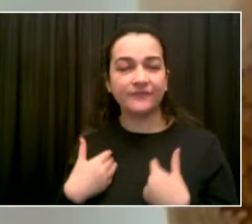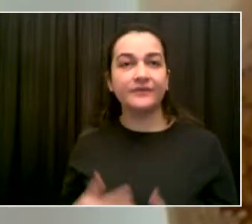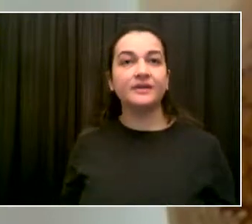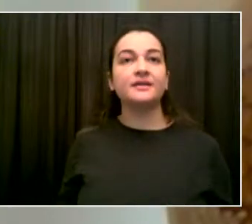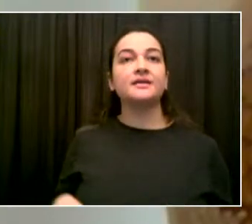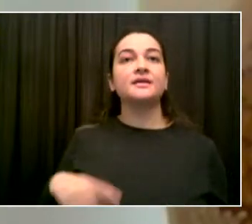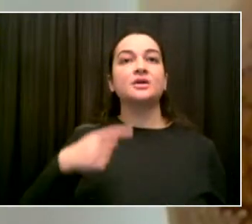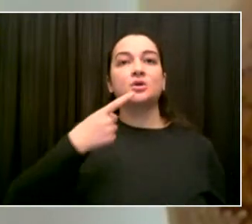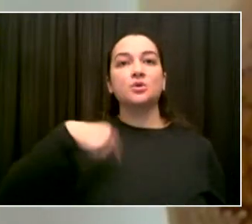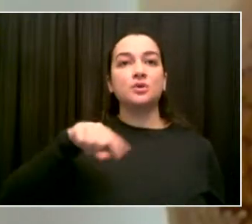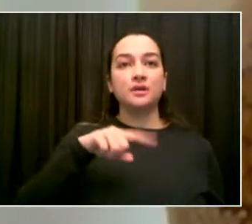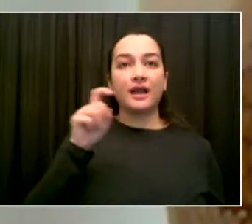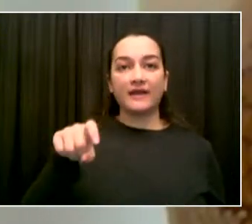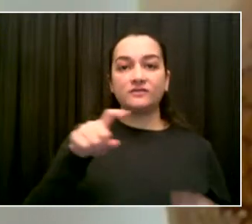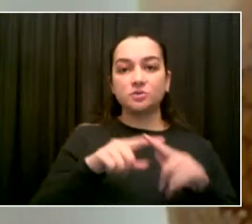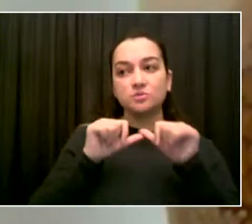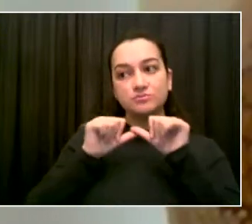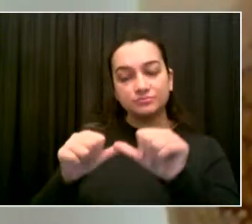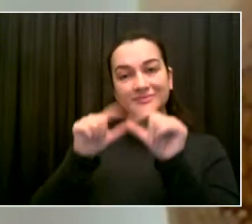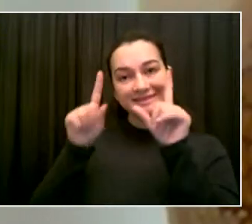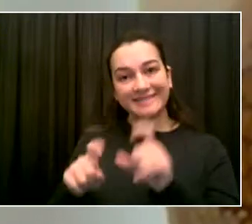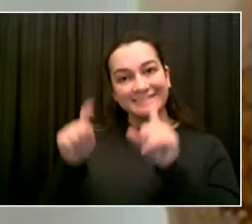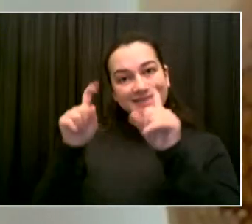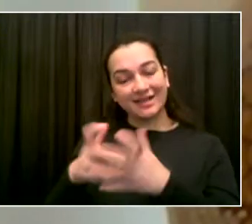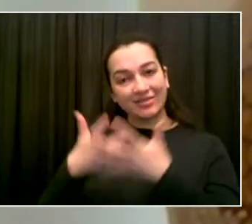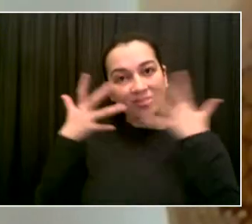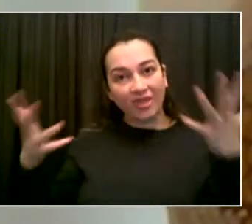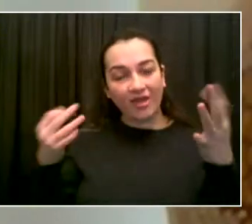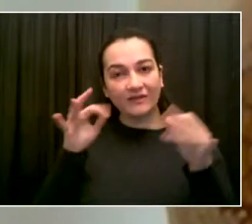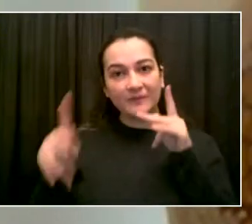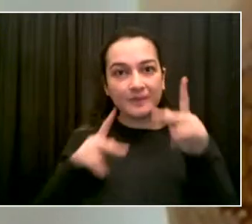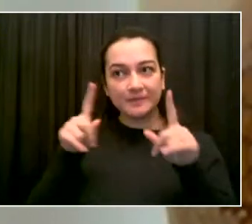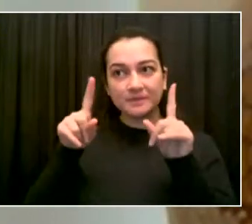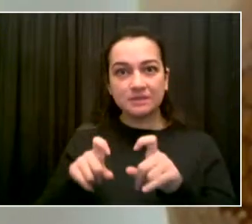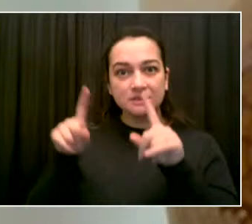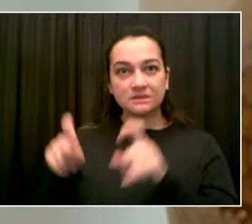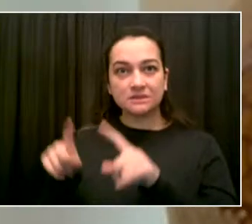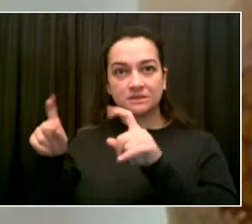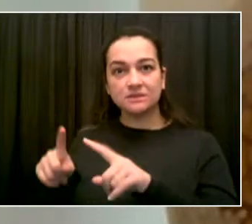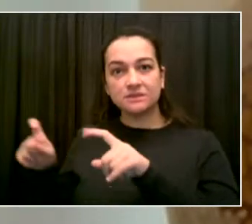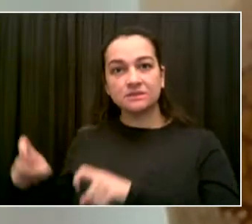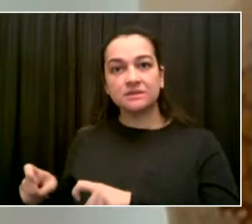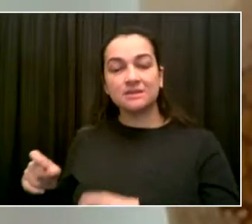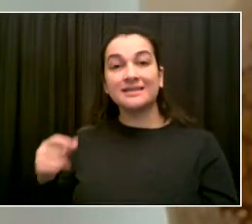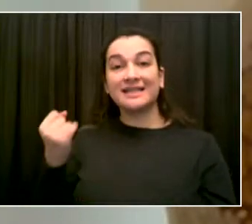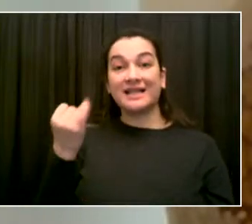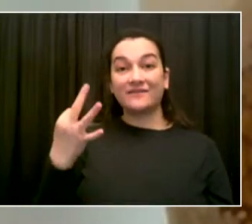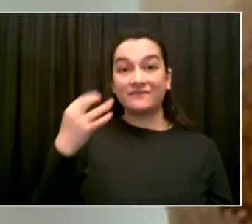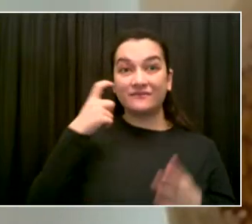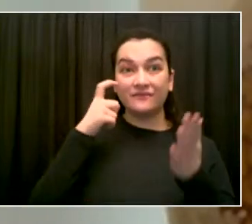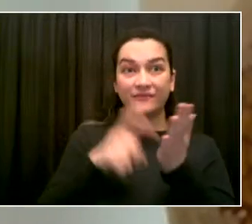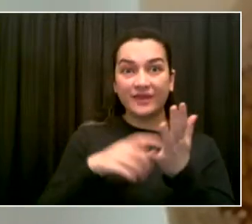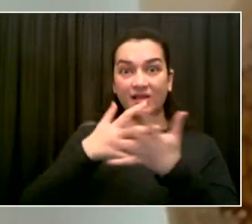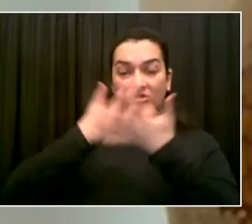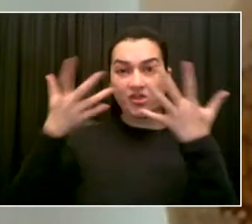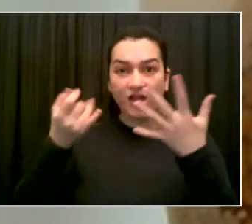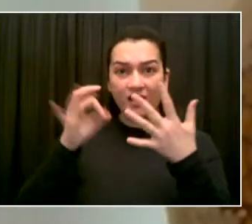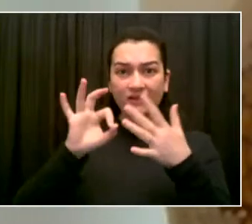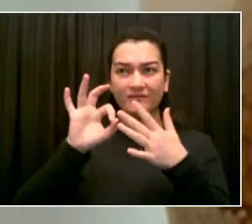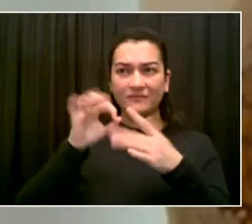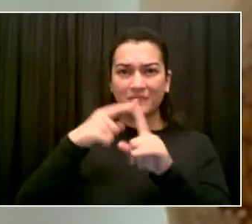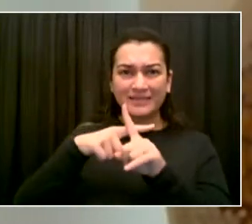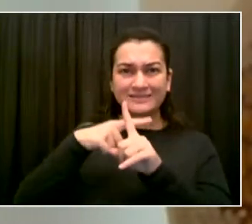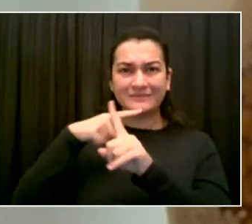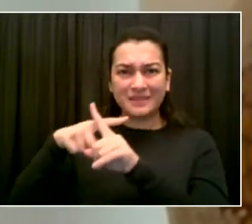test positivity, but we fall into the high risk category because we document and confirm so many cases. So, we continue to